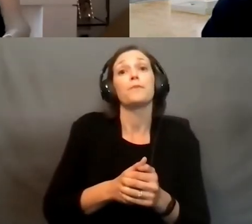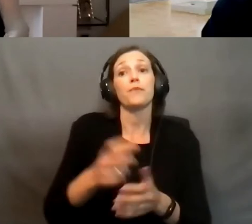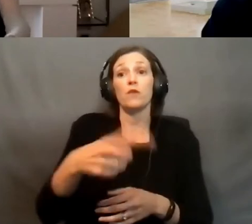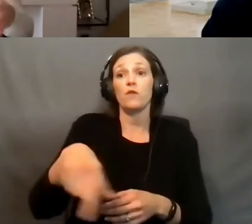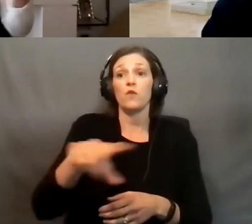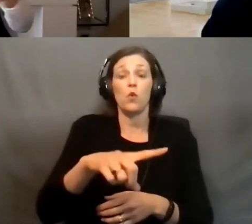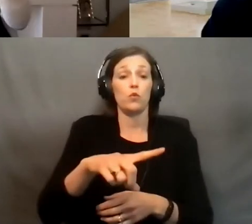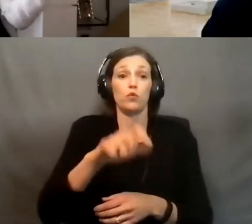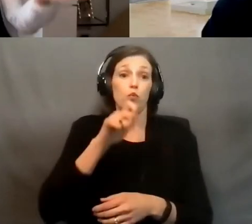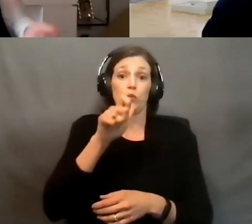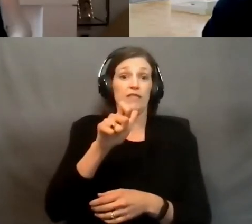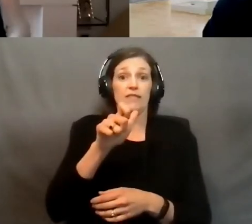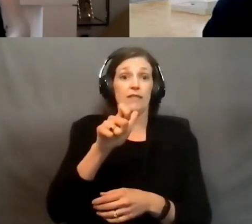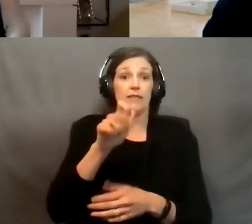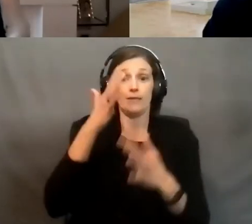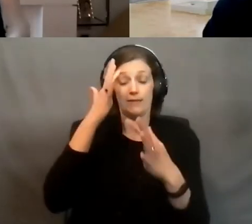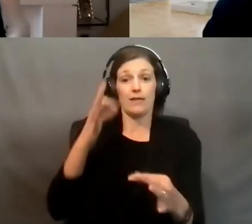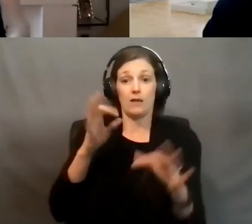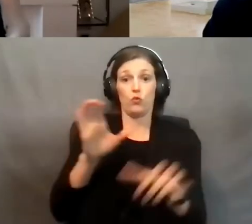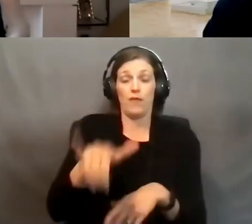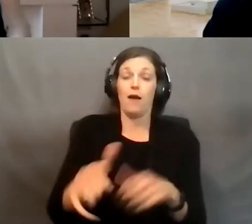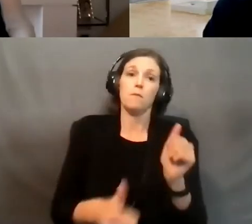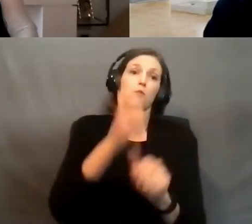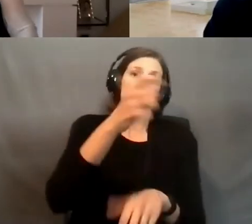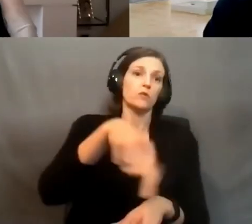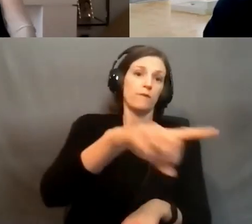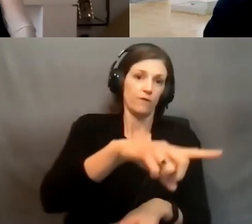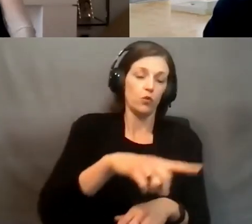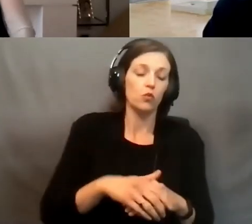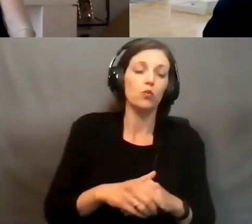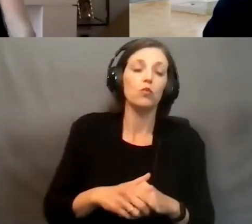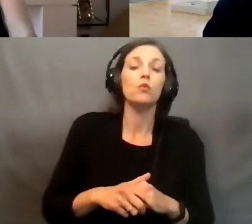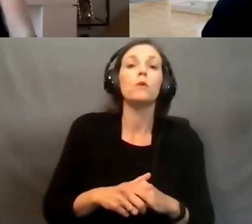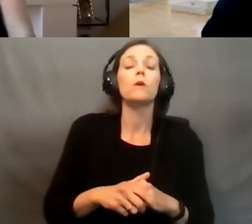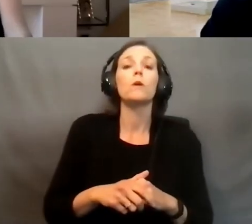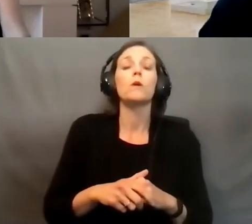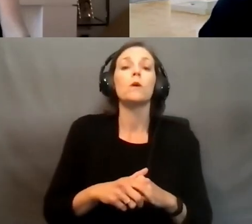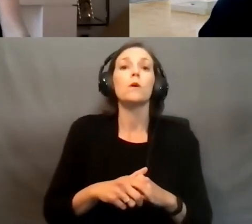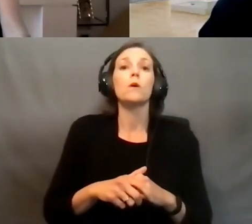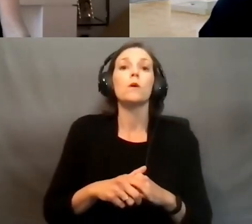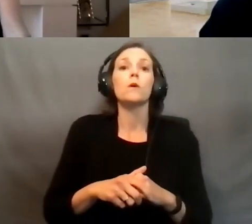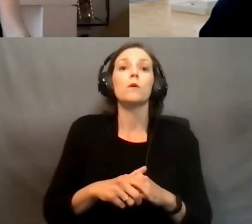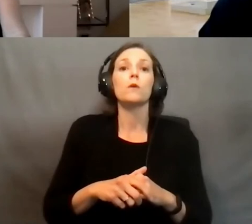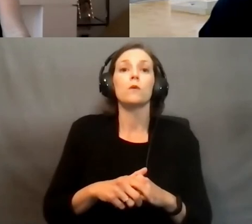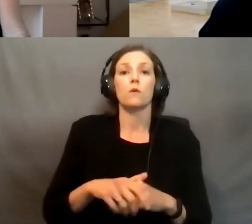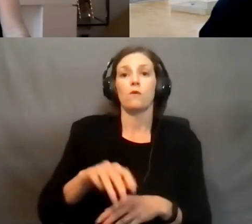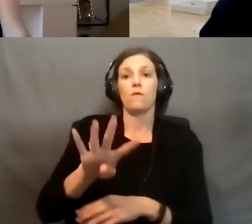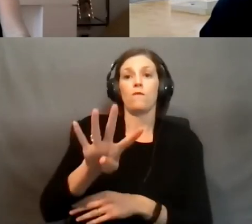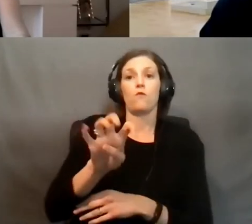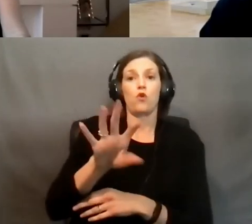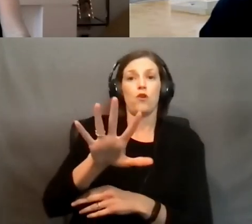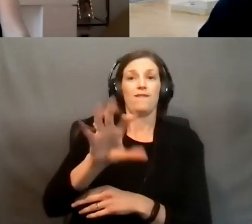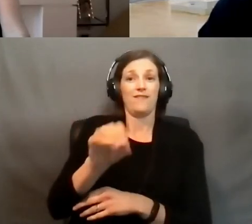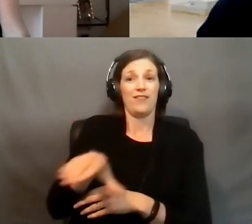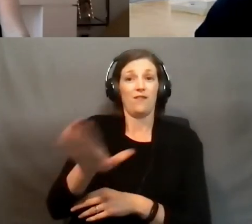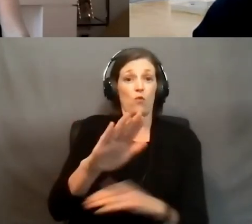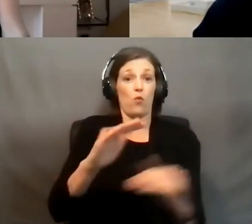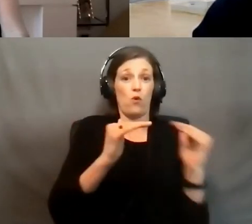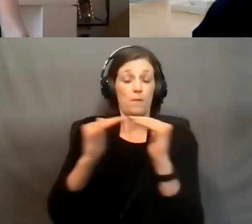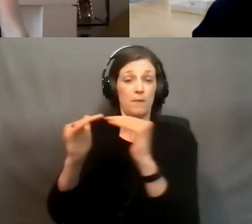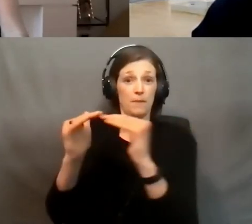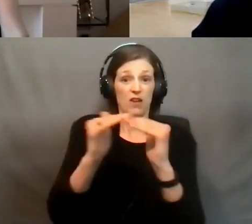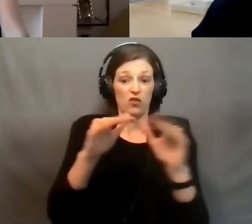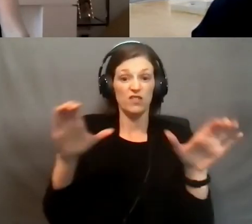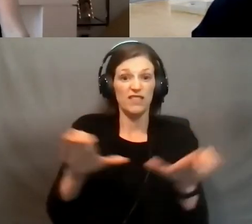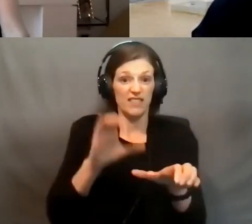choose to do so, which is most of you who will be attending the meeting, 450 of your colleagues did and it